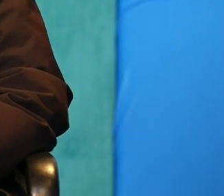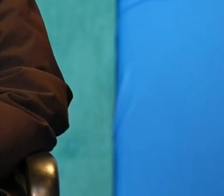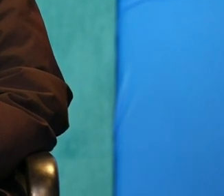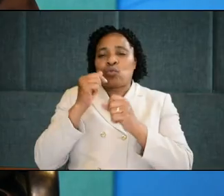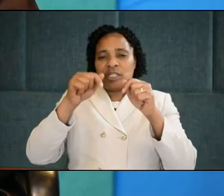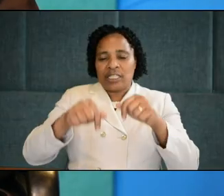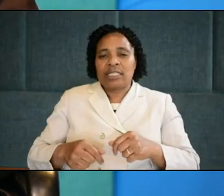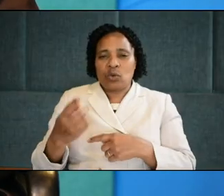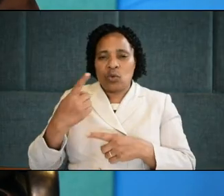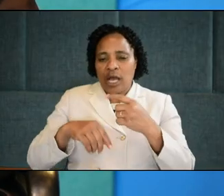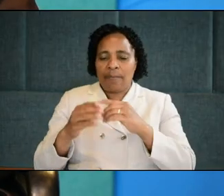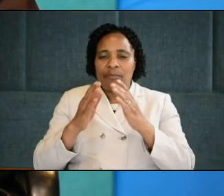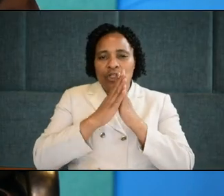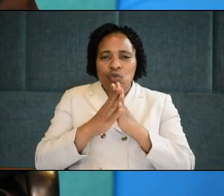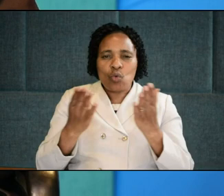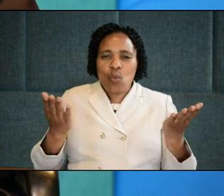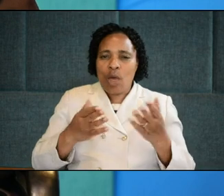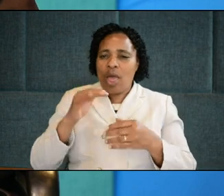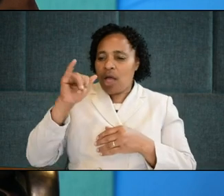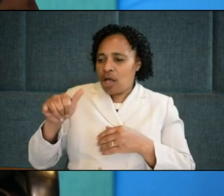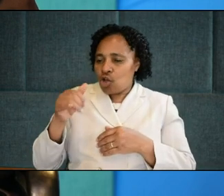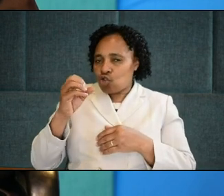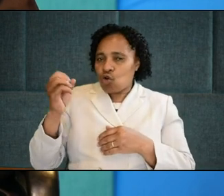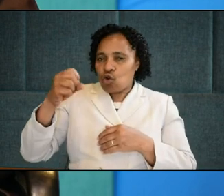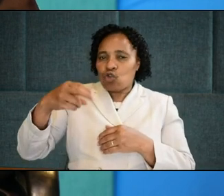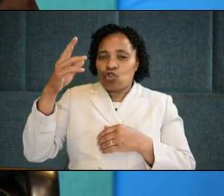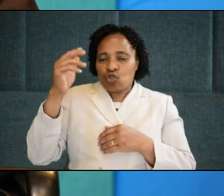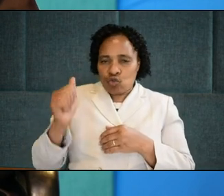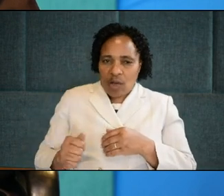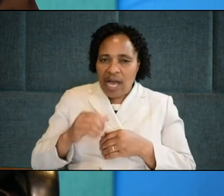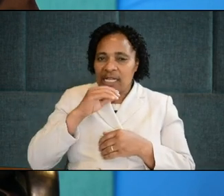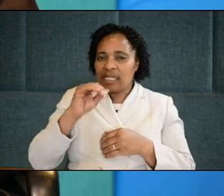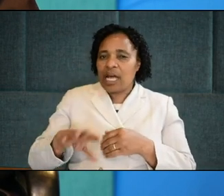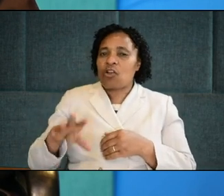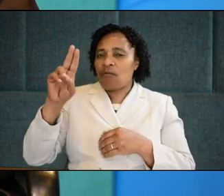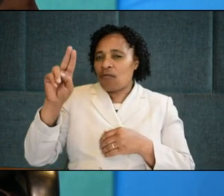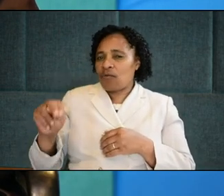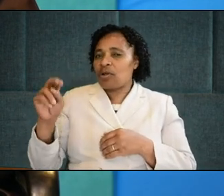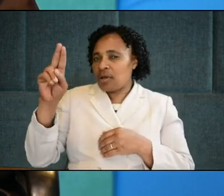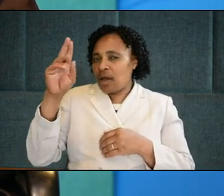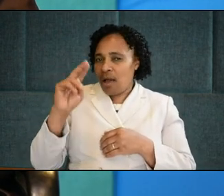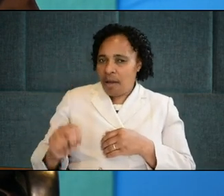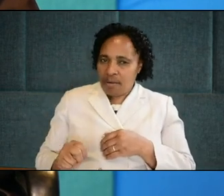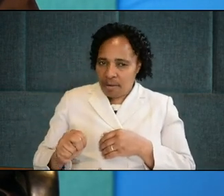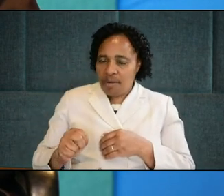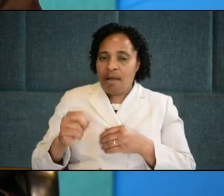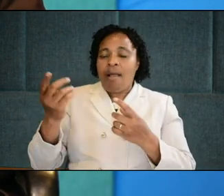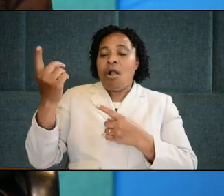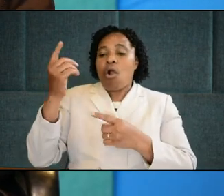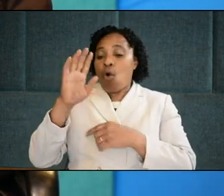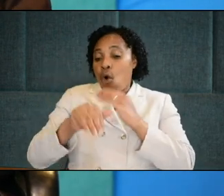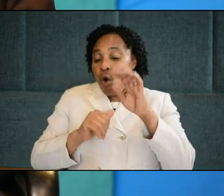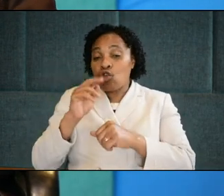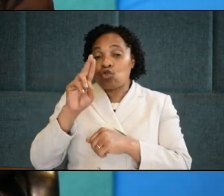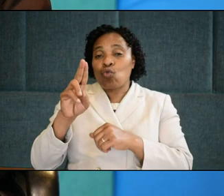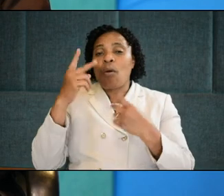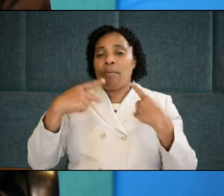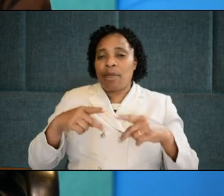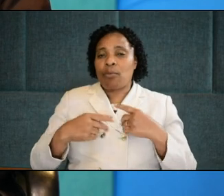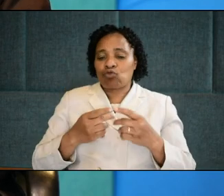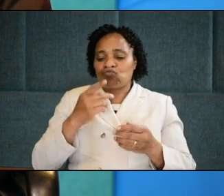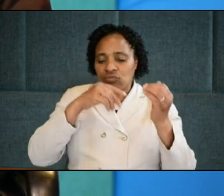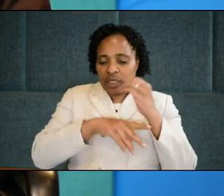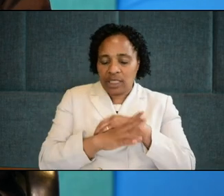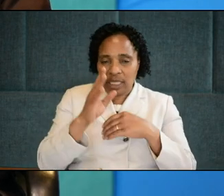this, now we come into the story where Joshua, the son of Nun, called two people to go into the city of